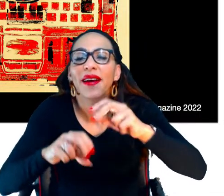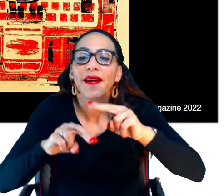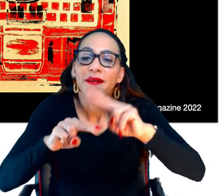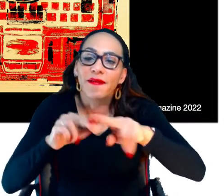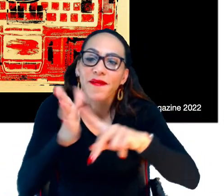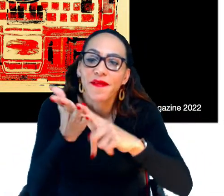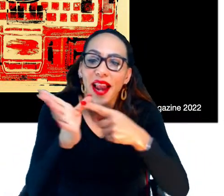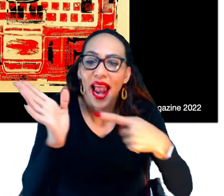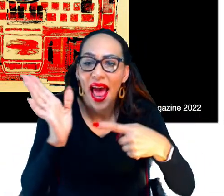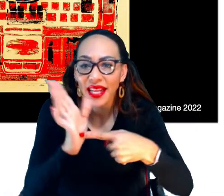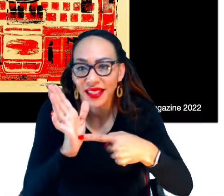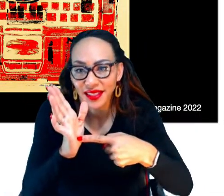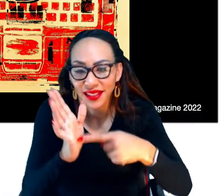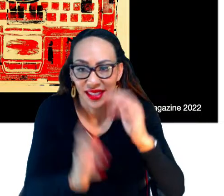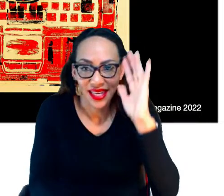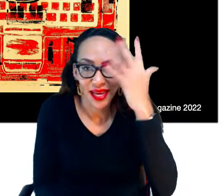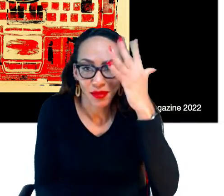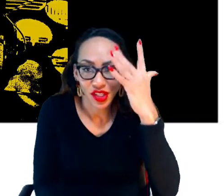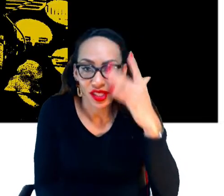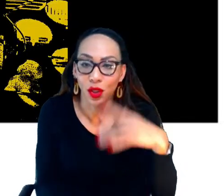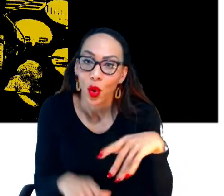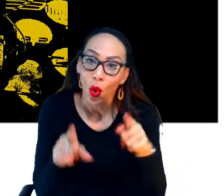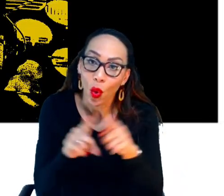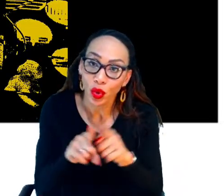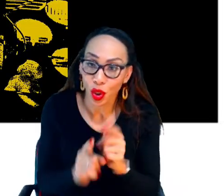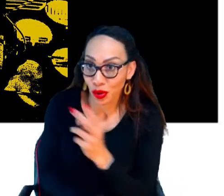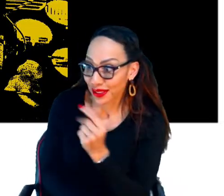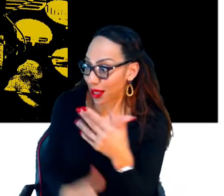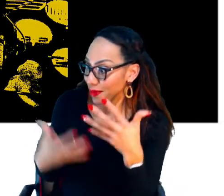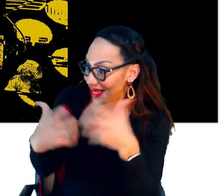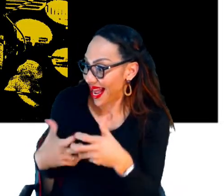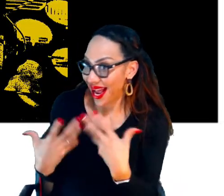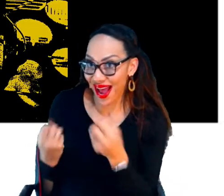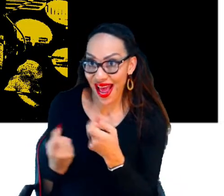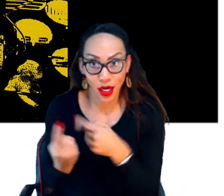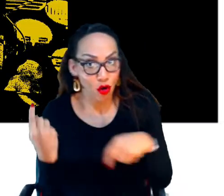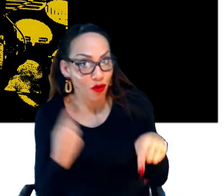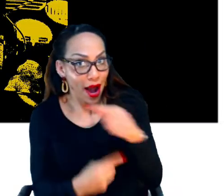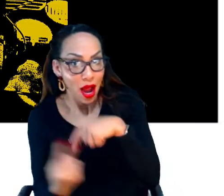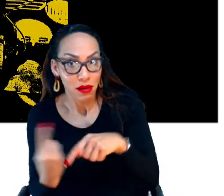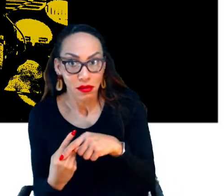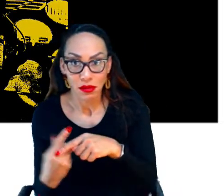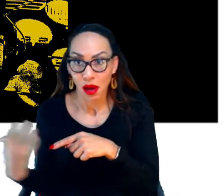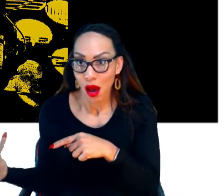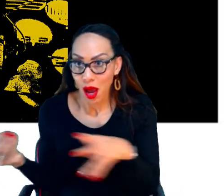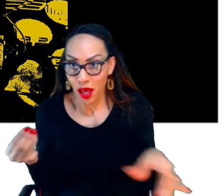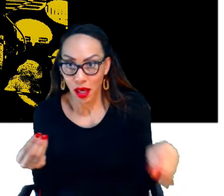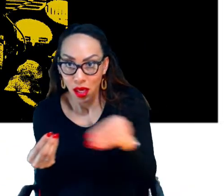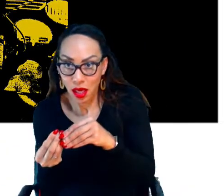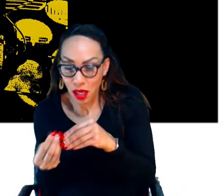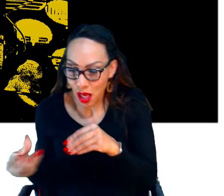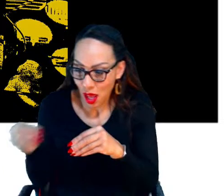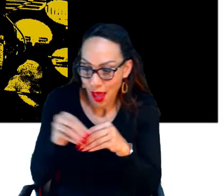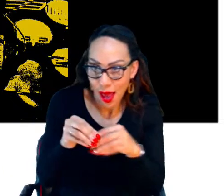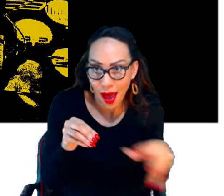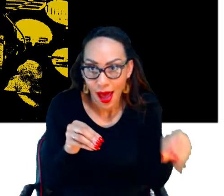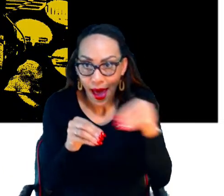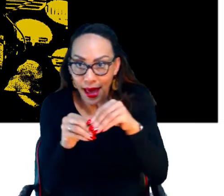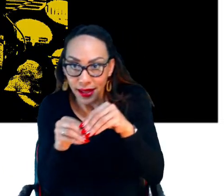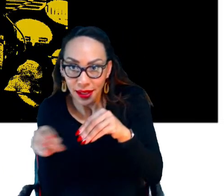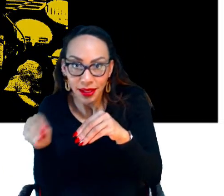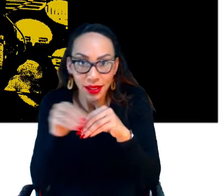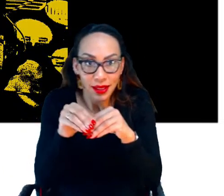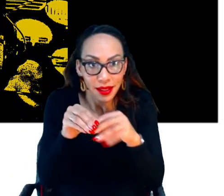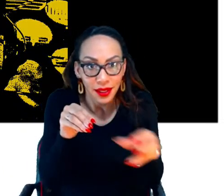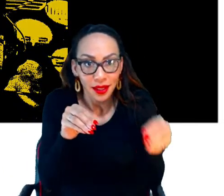the bits of tech that I had. And so I started making assemblages of placing things and then